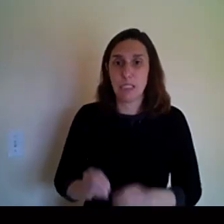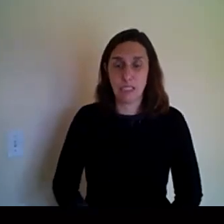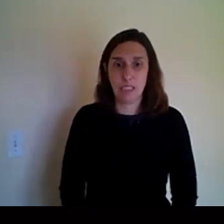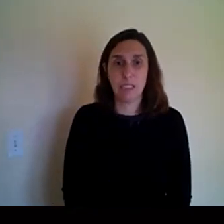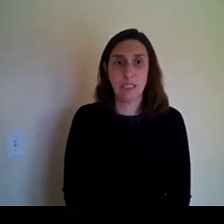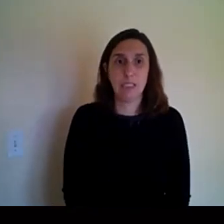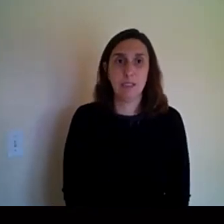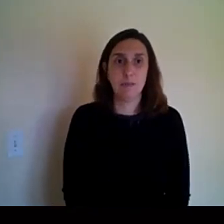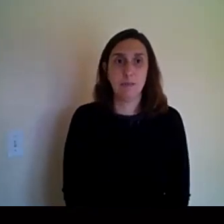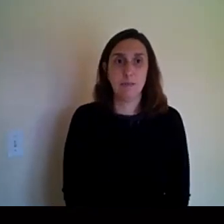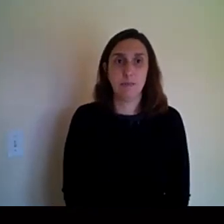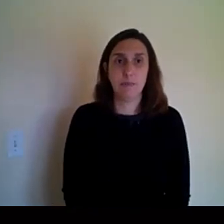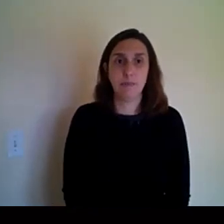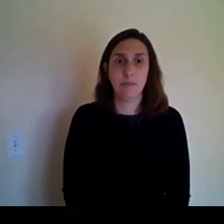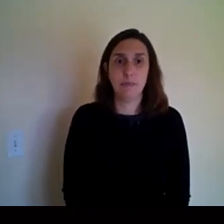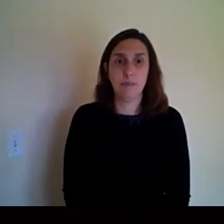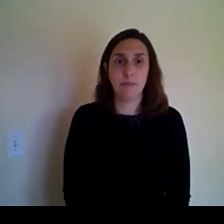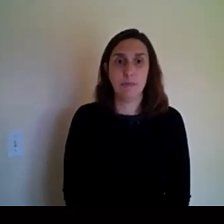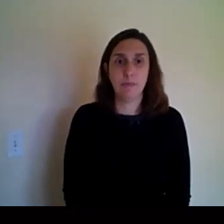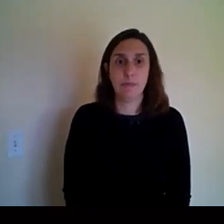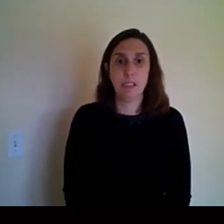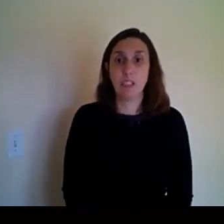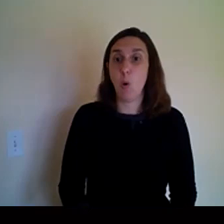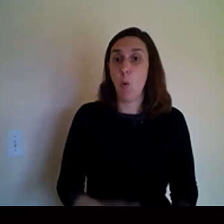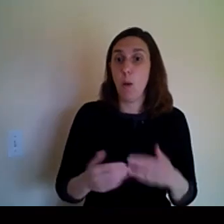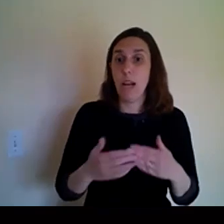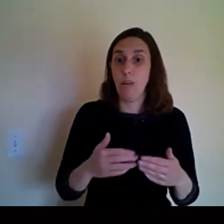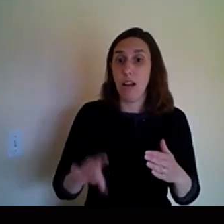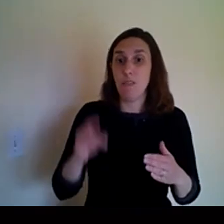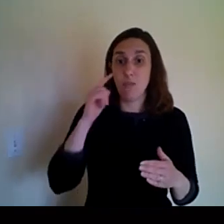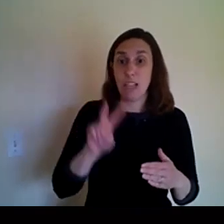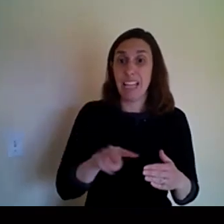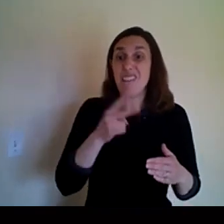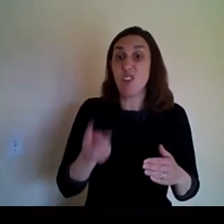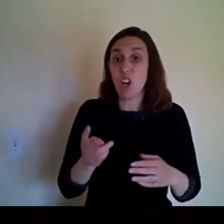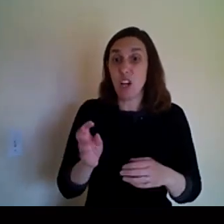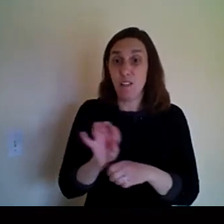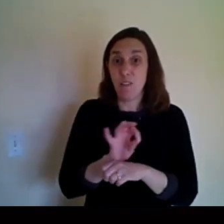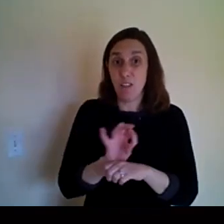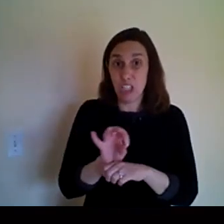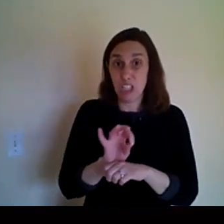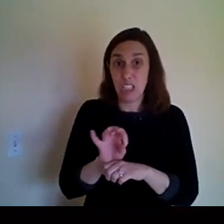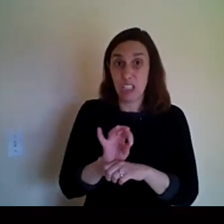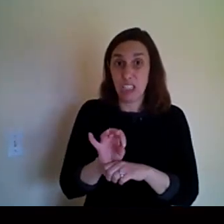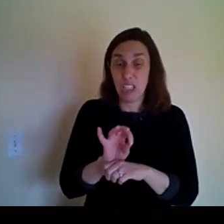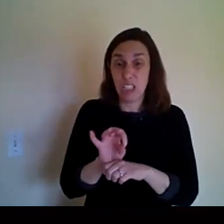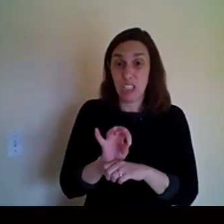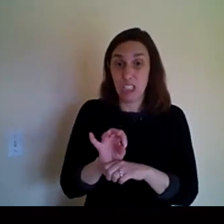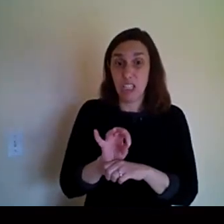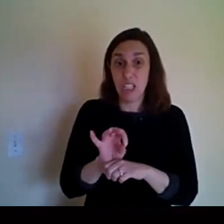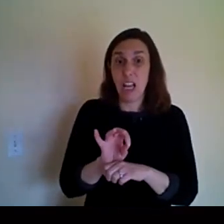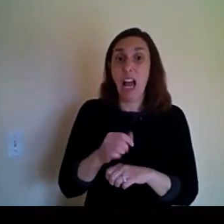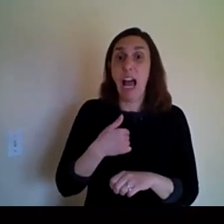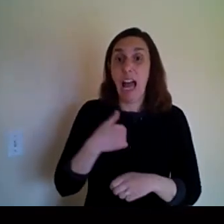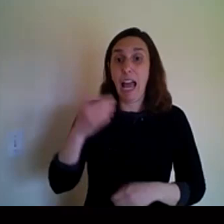That means in whatever I find for the inverted function, which will get this symbol, f of negative 1x,